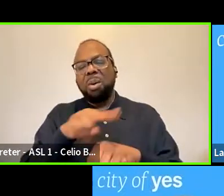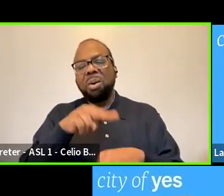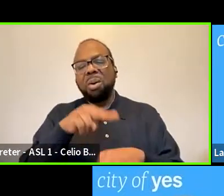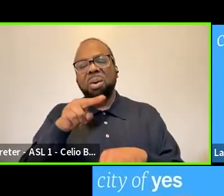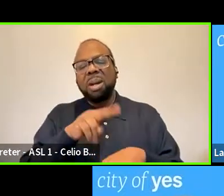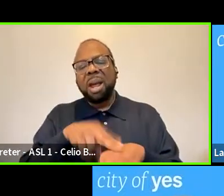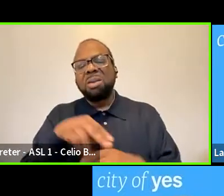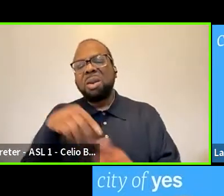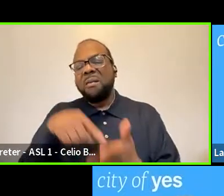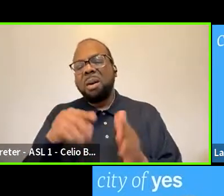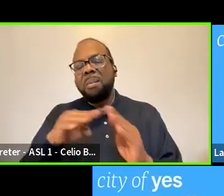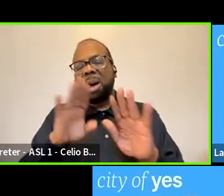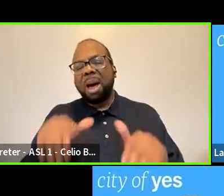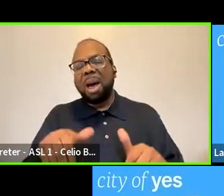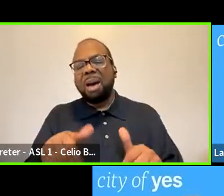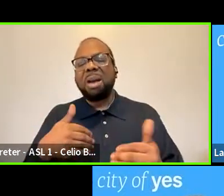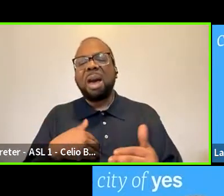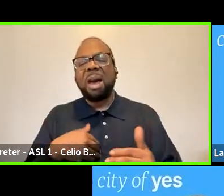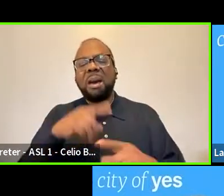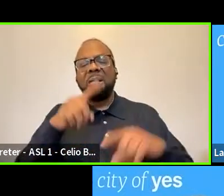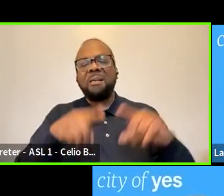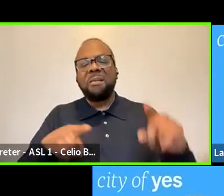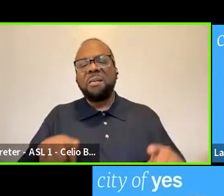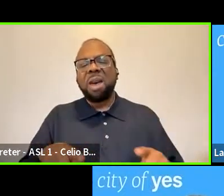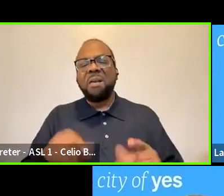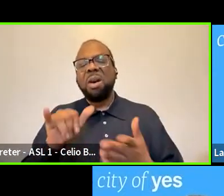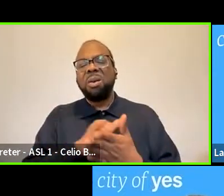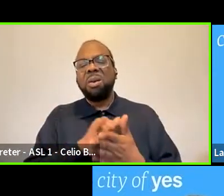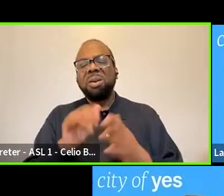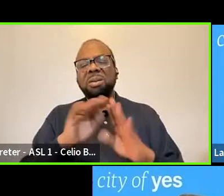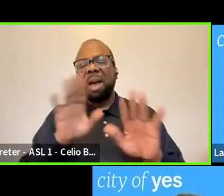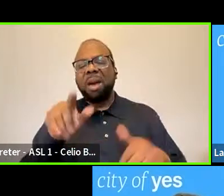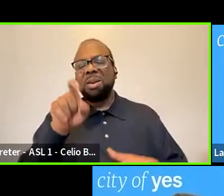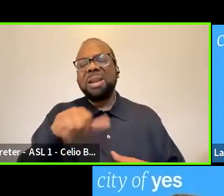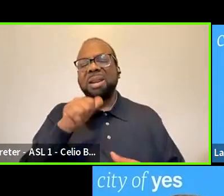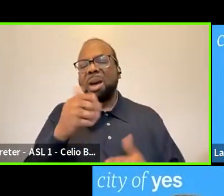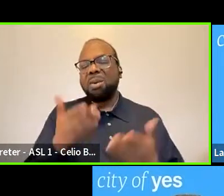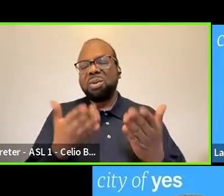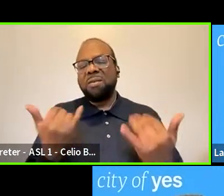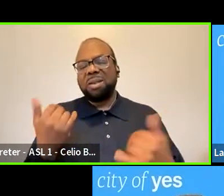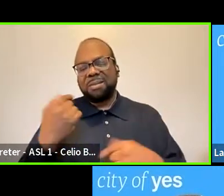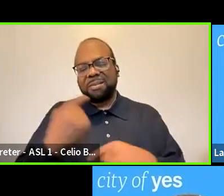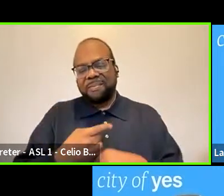housing to target a range of New Yorkers whose housing needs are not currently being served today.